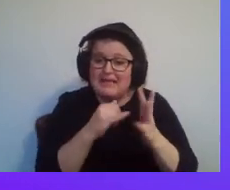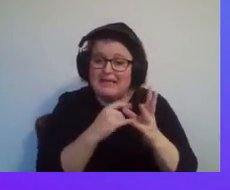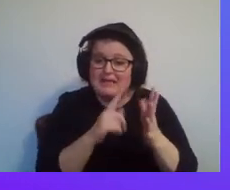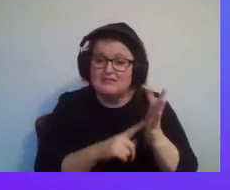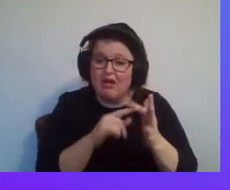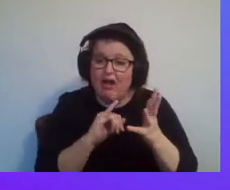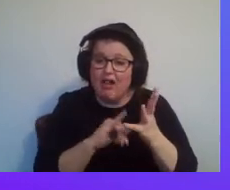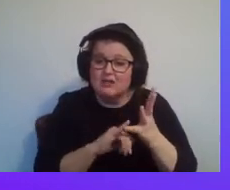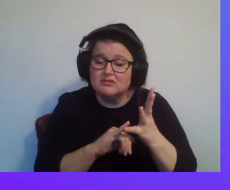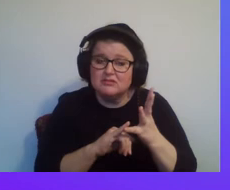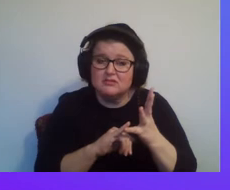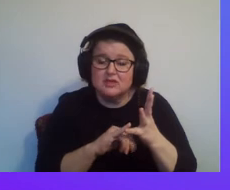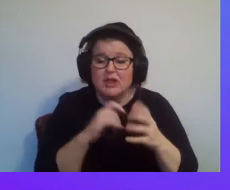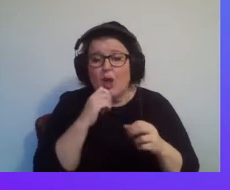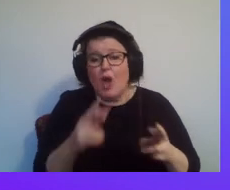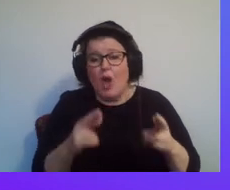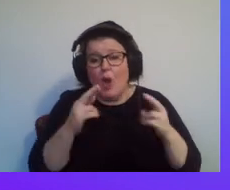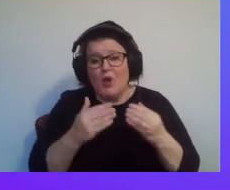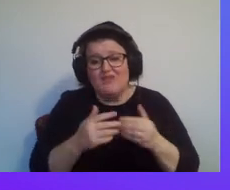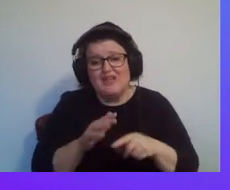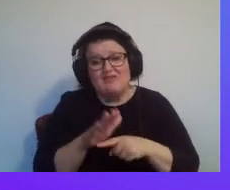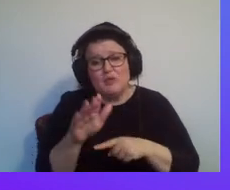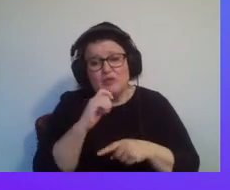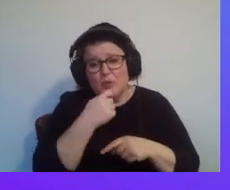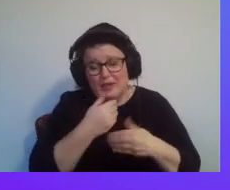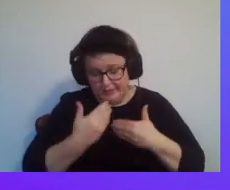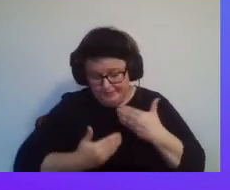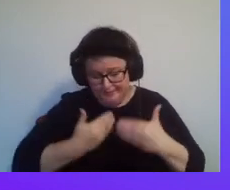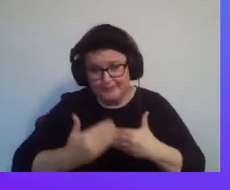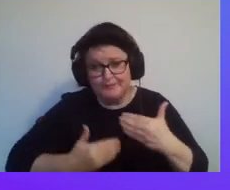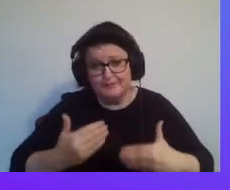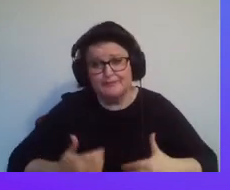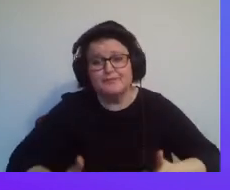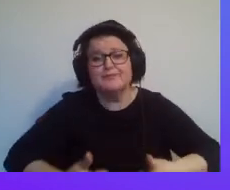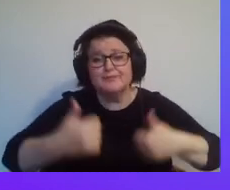be righted as well, not just COVID, but COVID is our stimulus to get this righted.